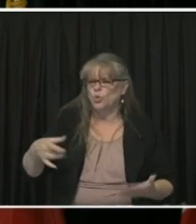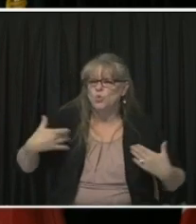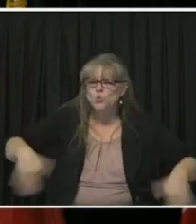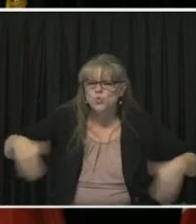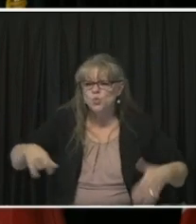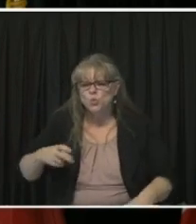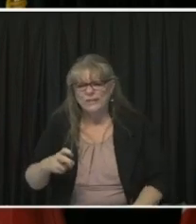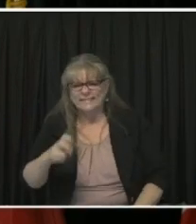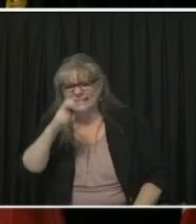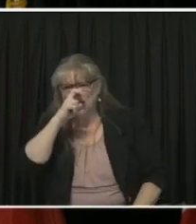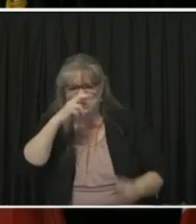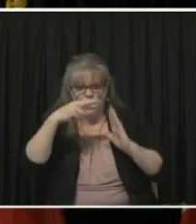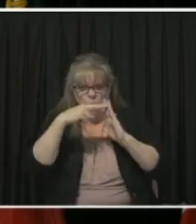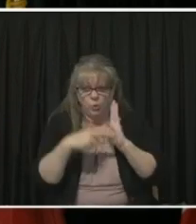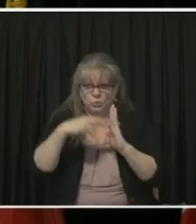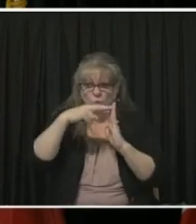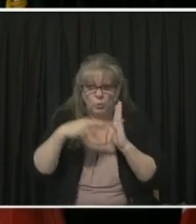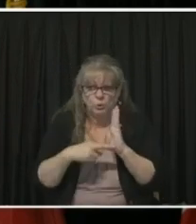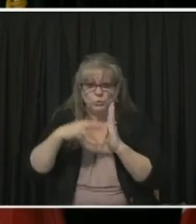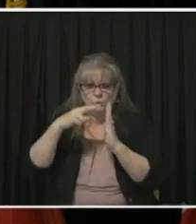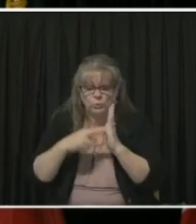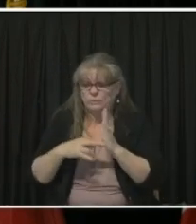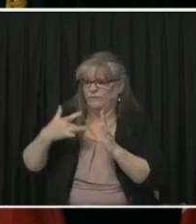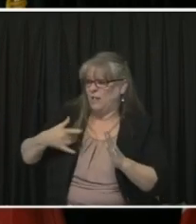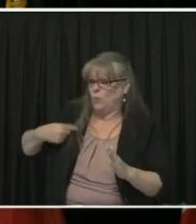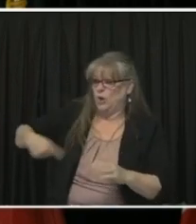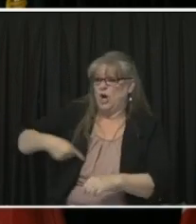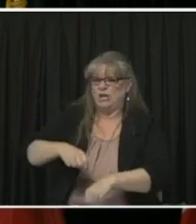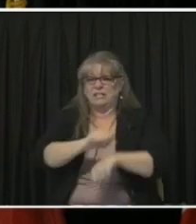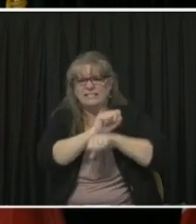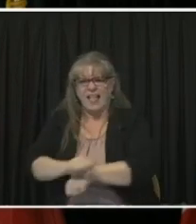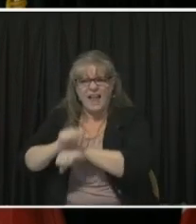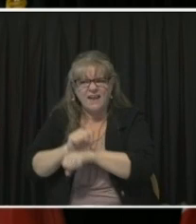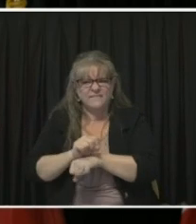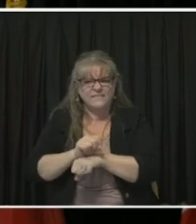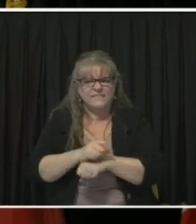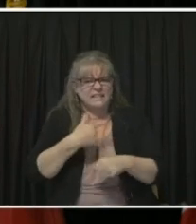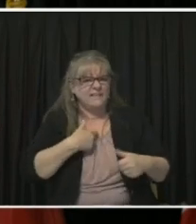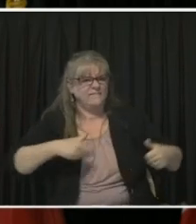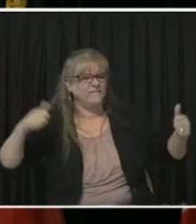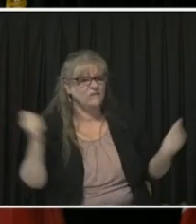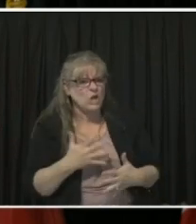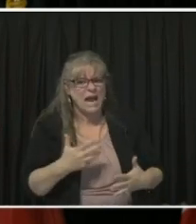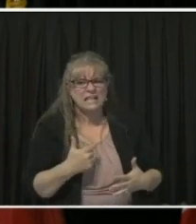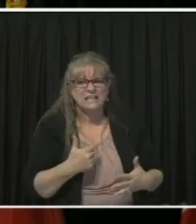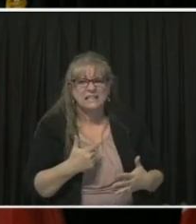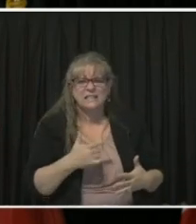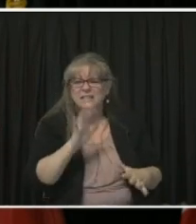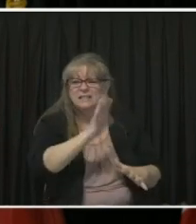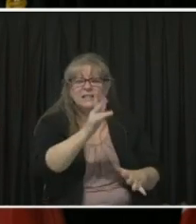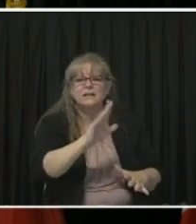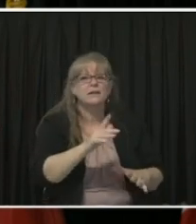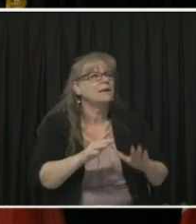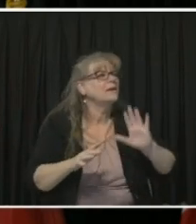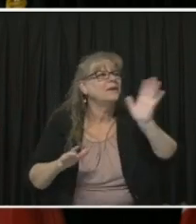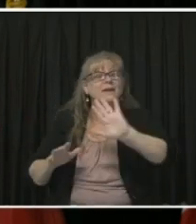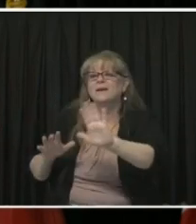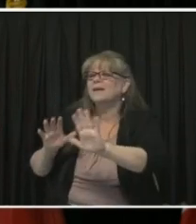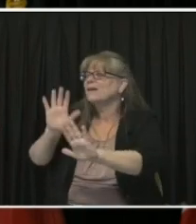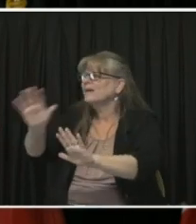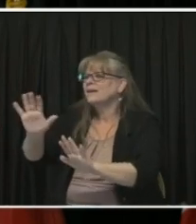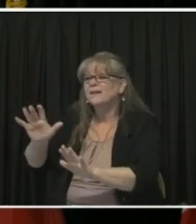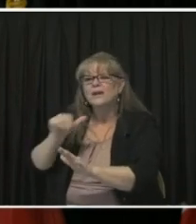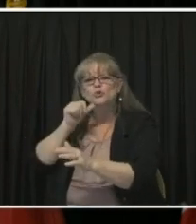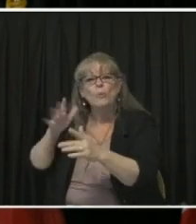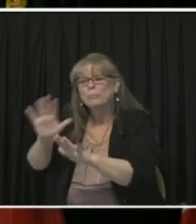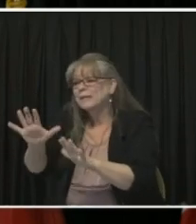of the brave just to be a slave of fear again. And to Alex, I want to say, don't be a slave of fear. This is not a time for fear.